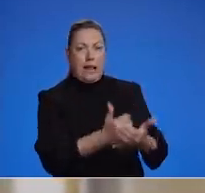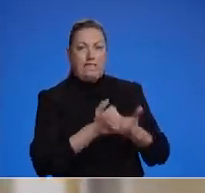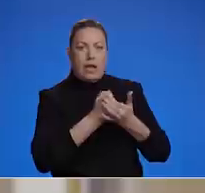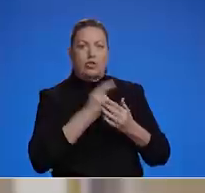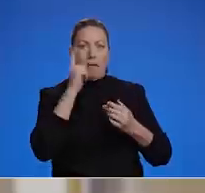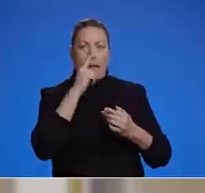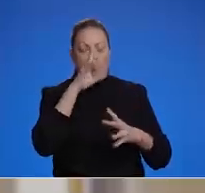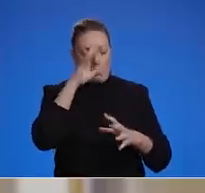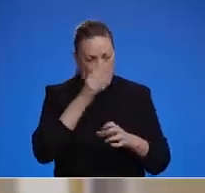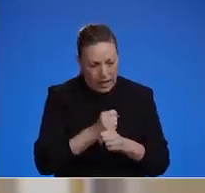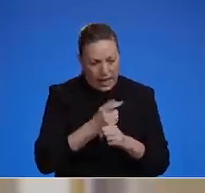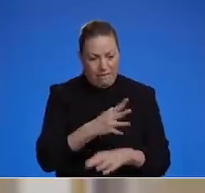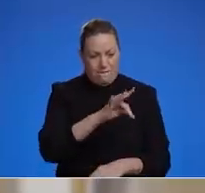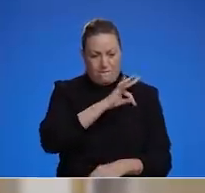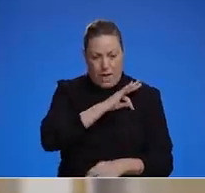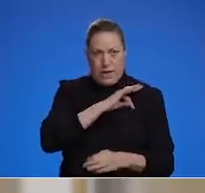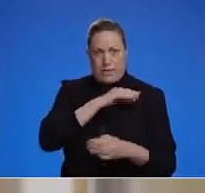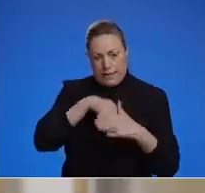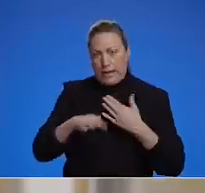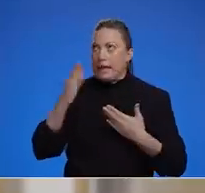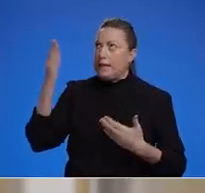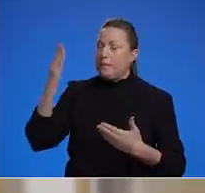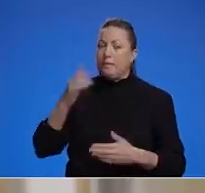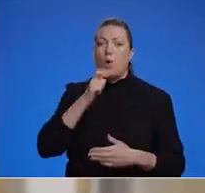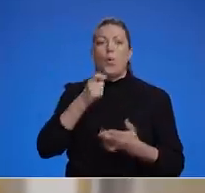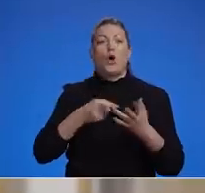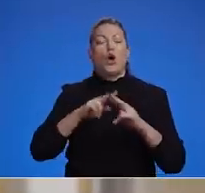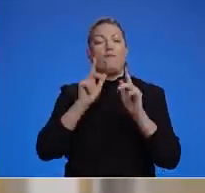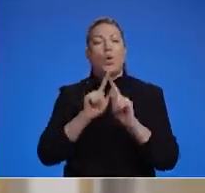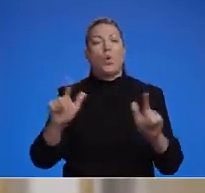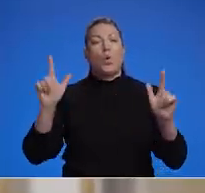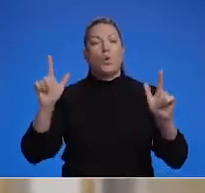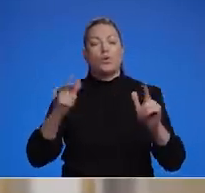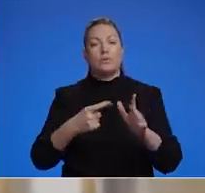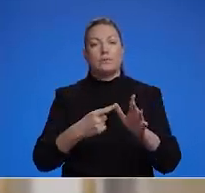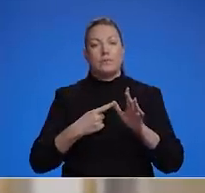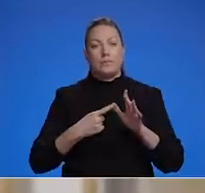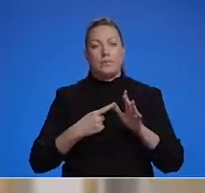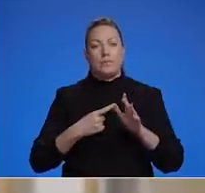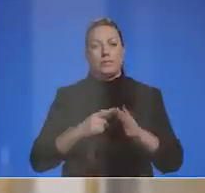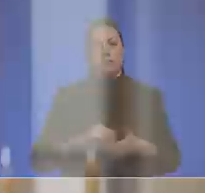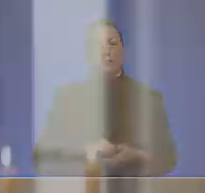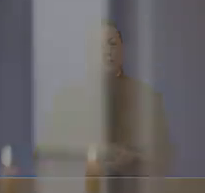with salvation those who are waiting for him. The word of the Lord.